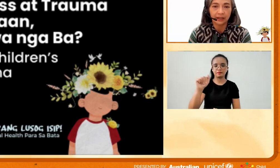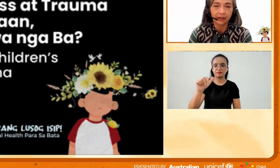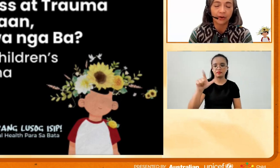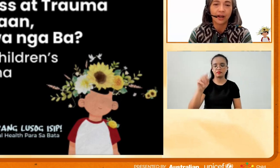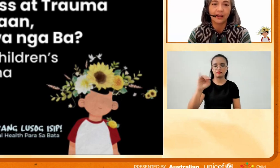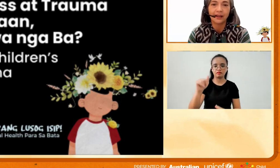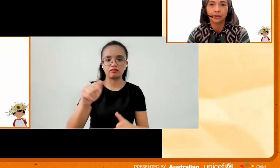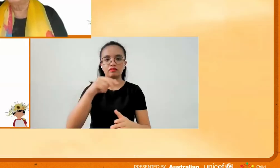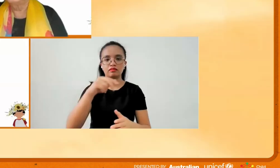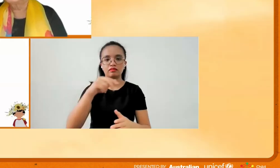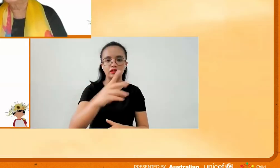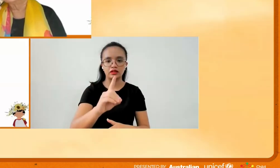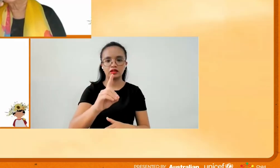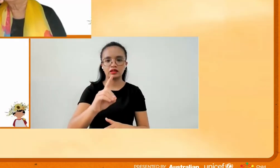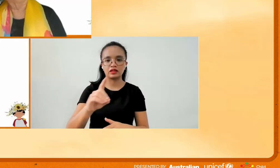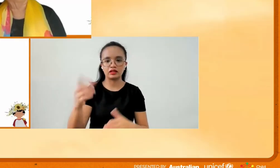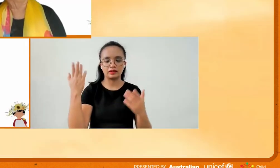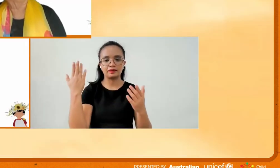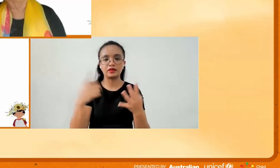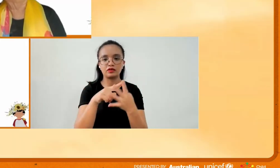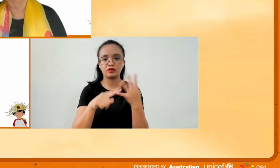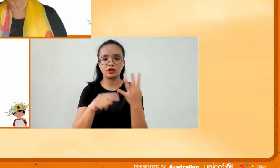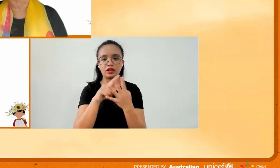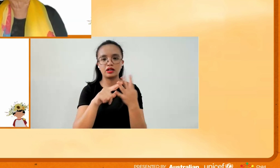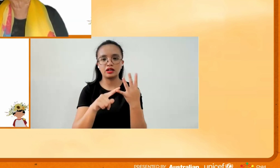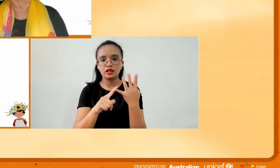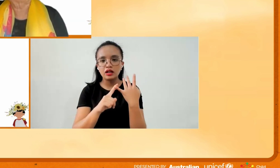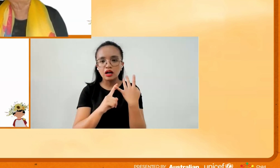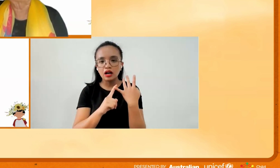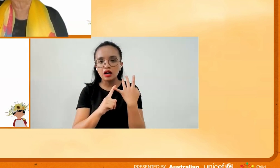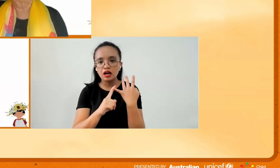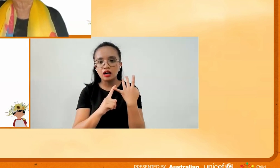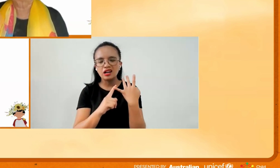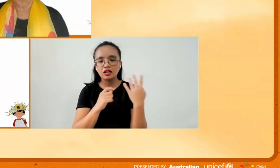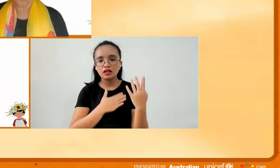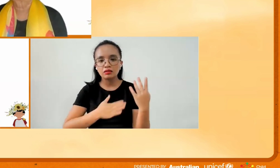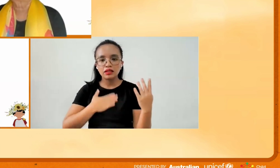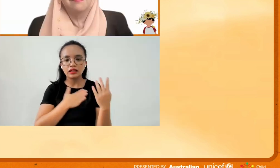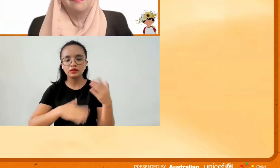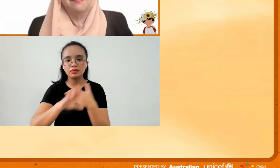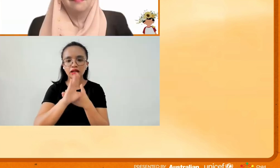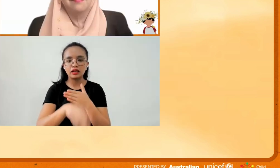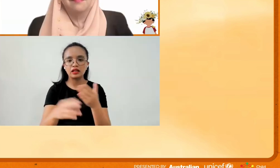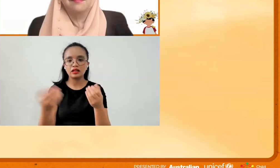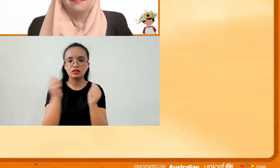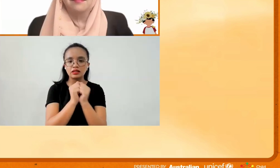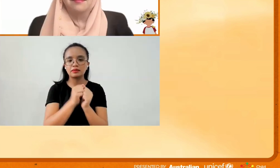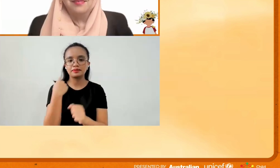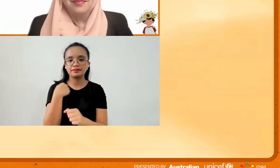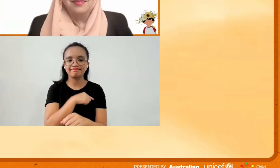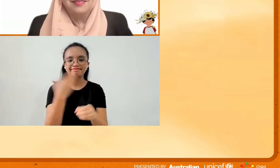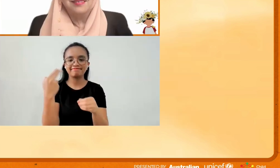Dr. Karing Taroja, and Dr. Hani Karandang. May you please come back and join us.